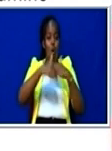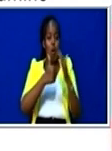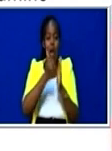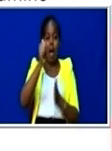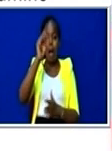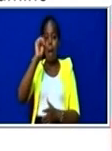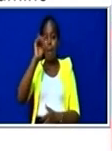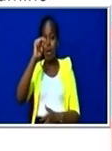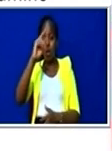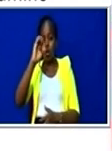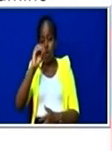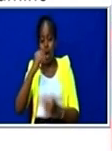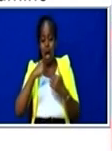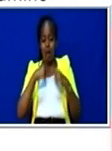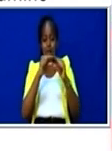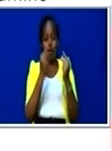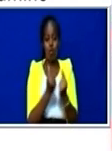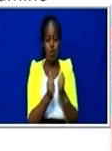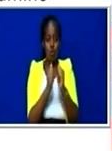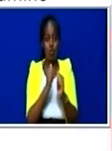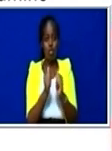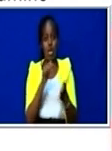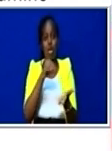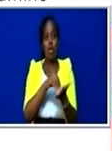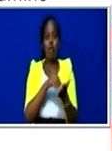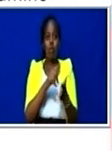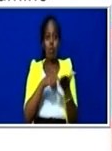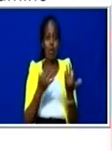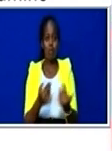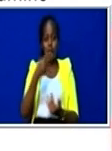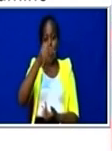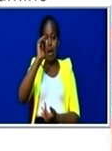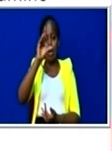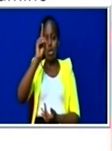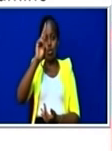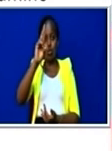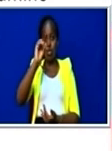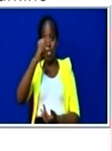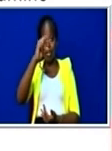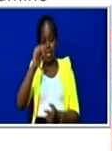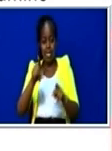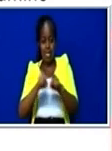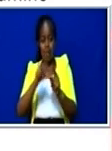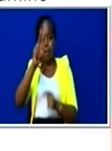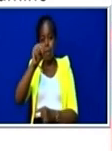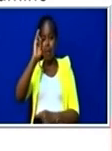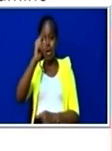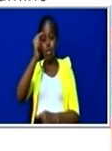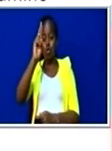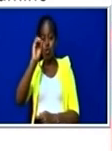acids contain an amino group which comprises of hydrogen and nitrogen